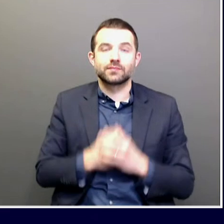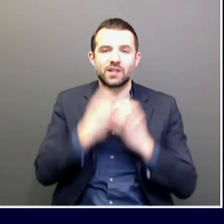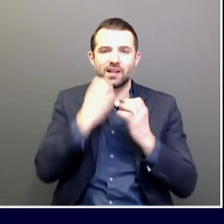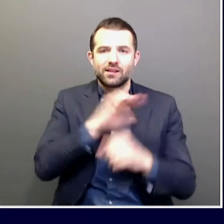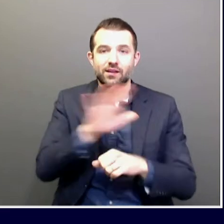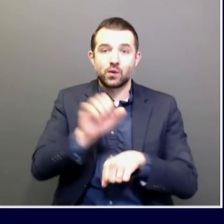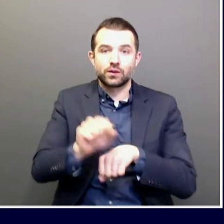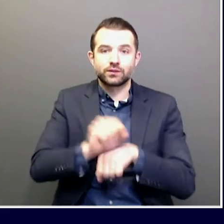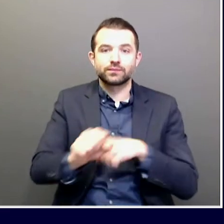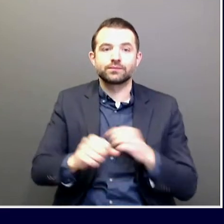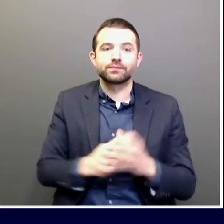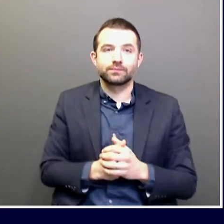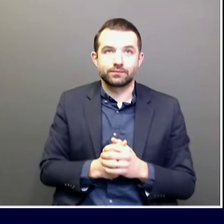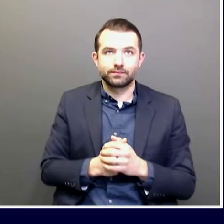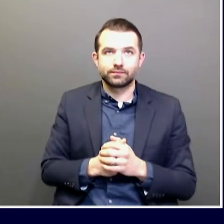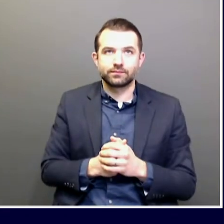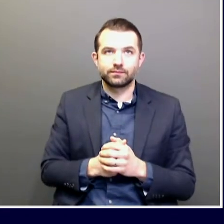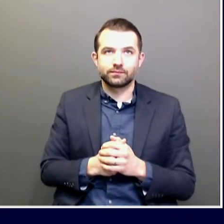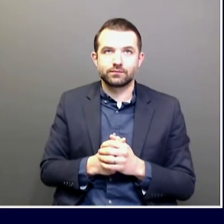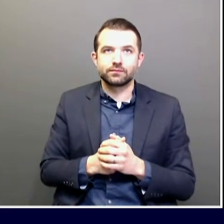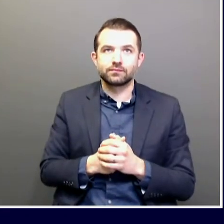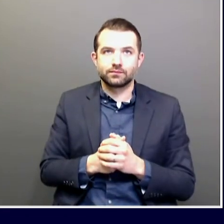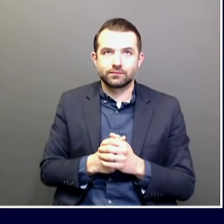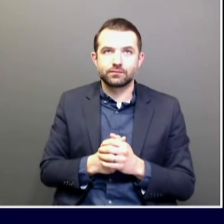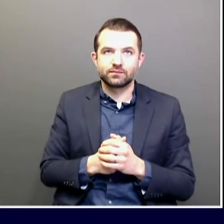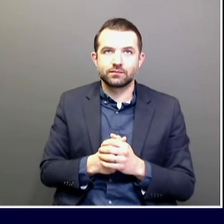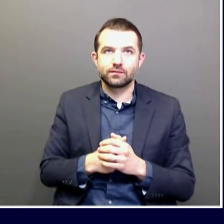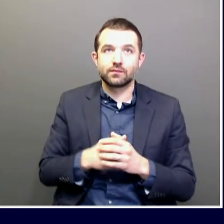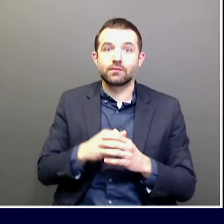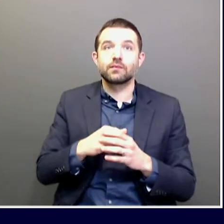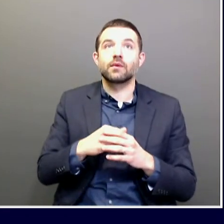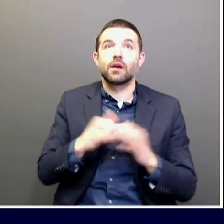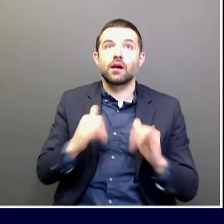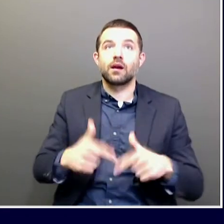Thank you very much. And thank you for the update.